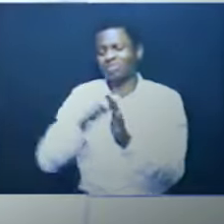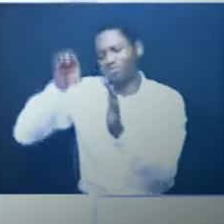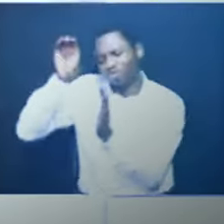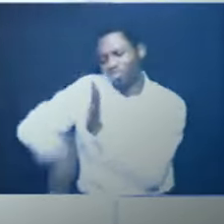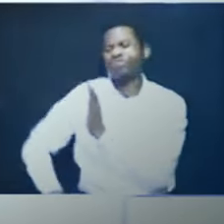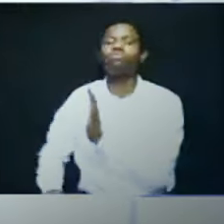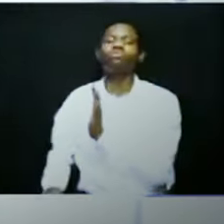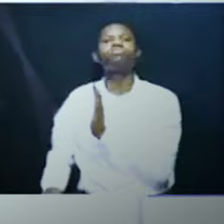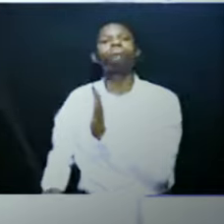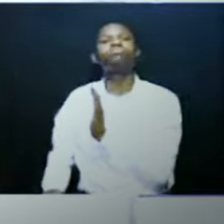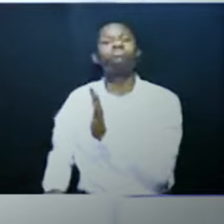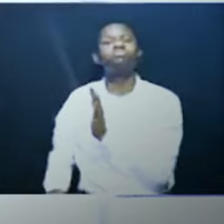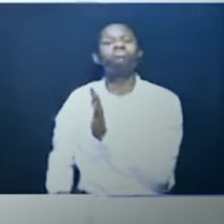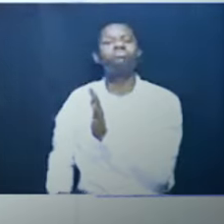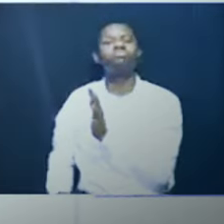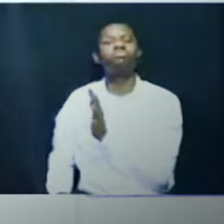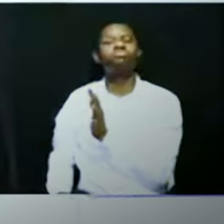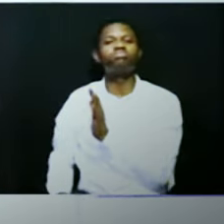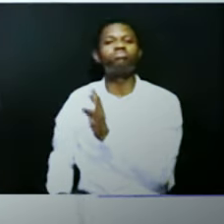into